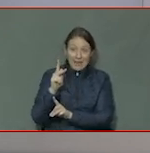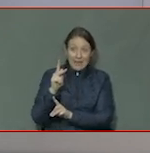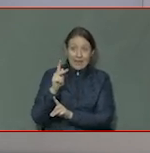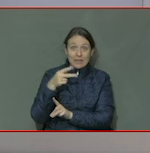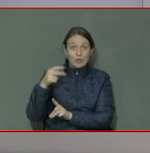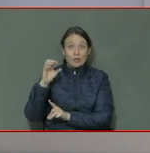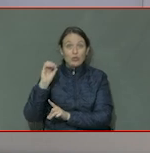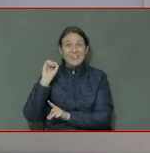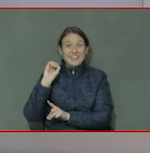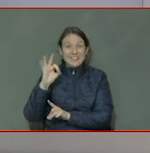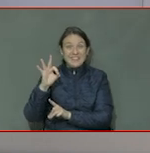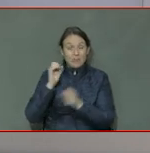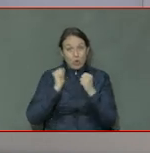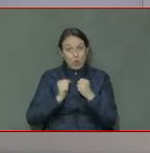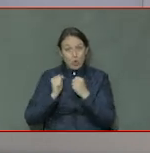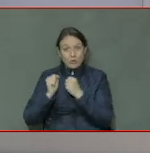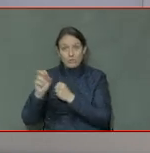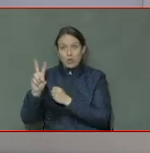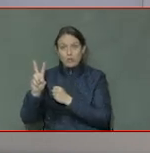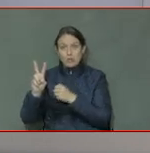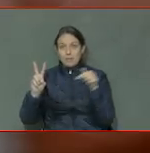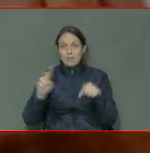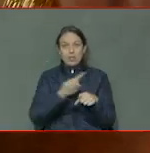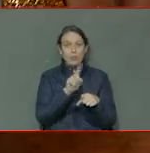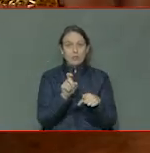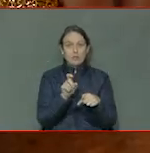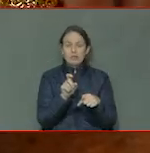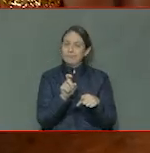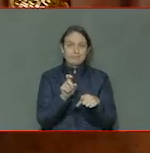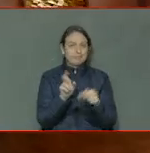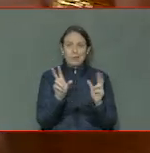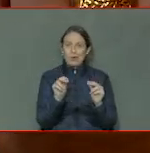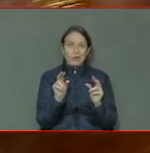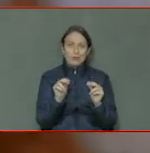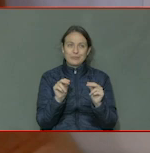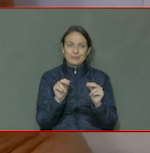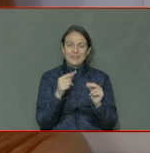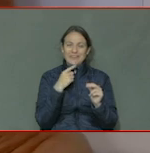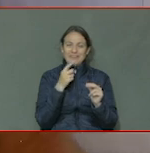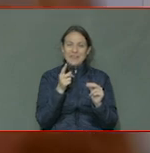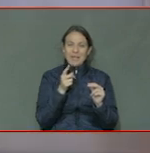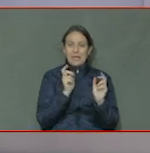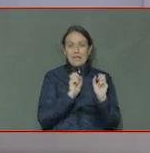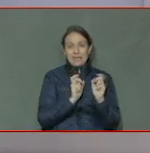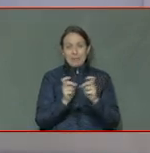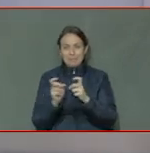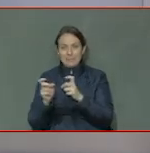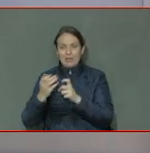velocity. But in this case, it wasn't constant velocity because I have to calculate the speed at the